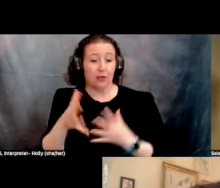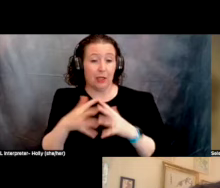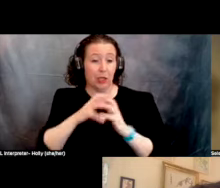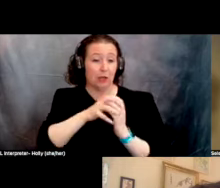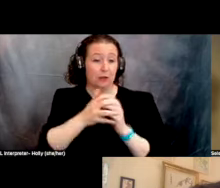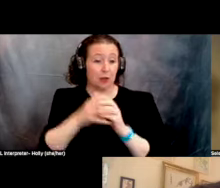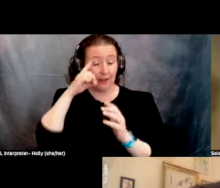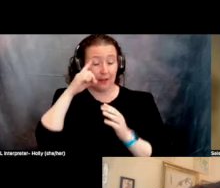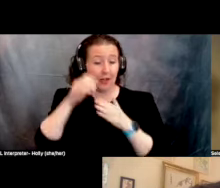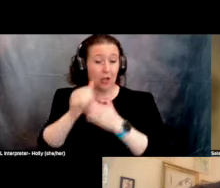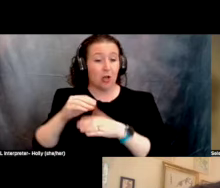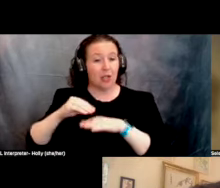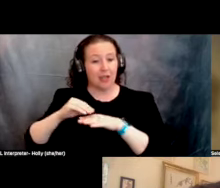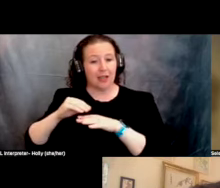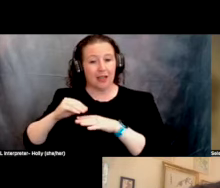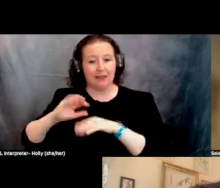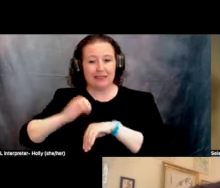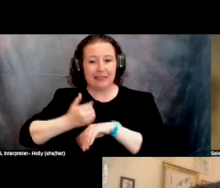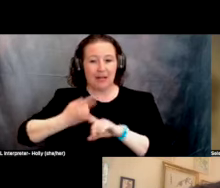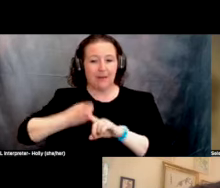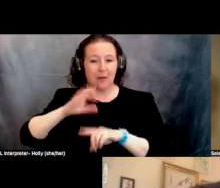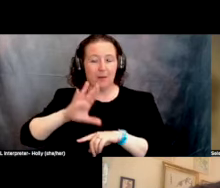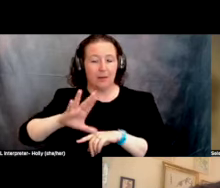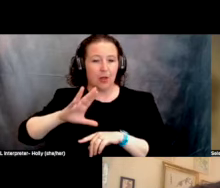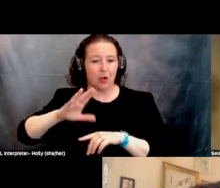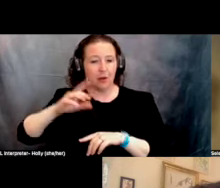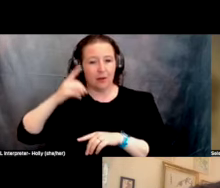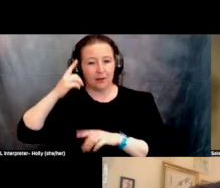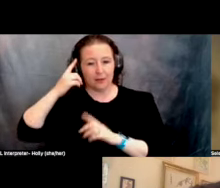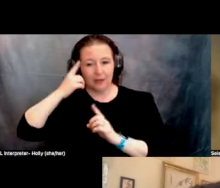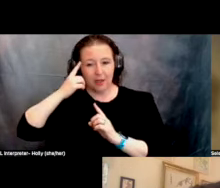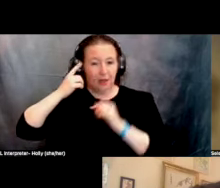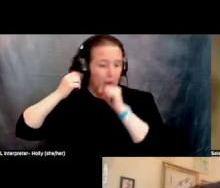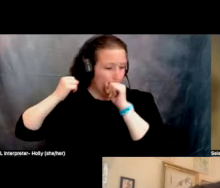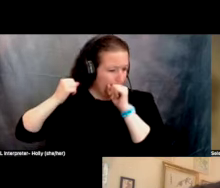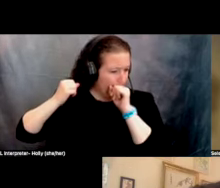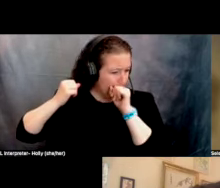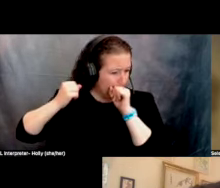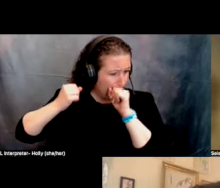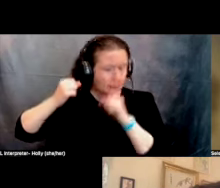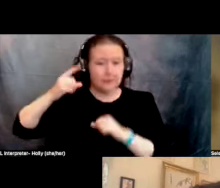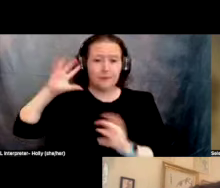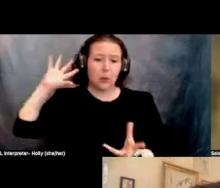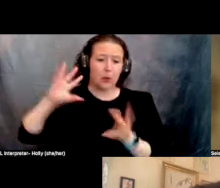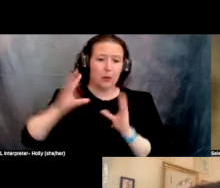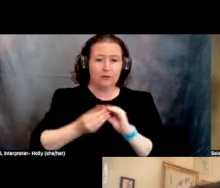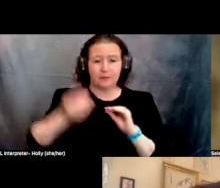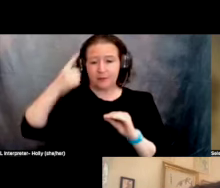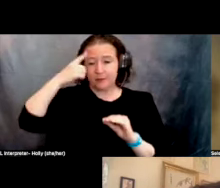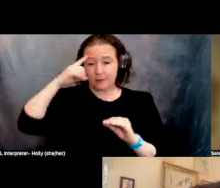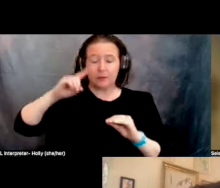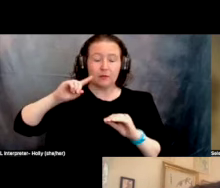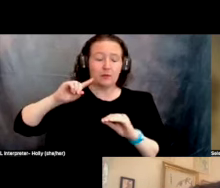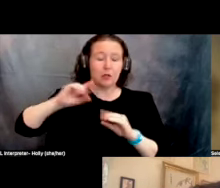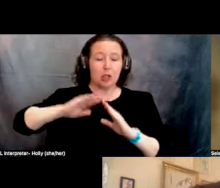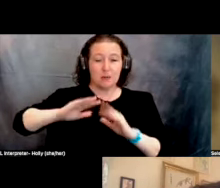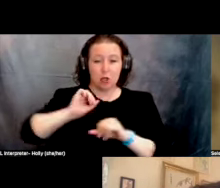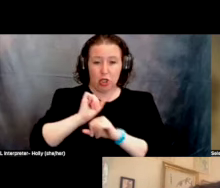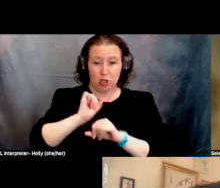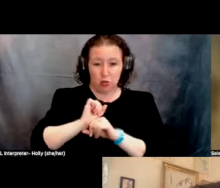informed by their unique life experiences and holistically human approach to people, culture, and community work in global tech, corporate, and